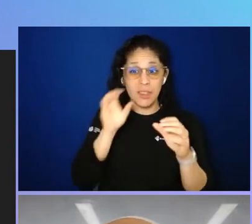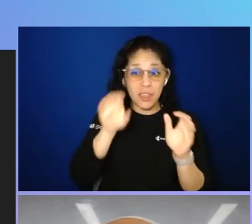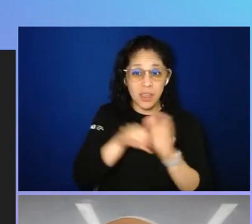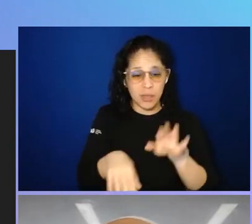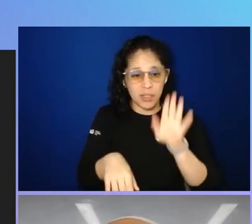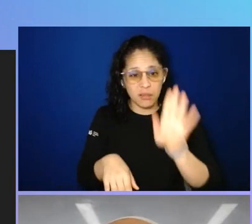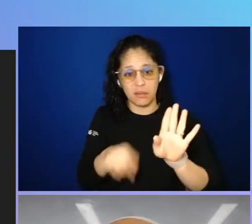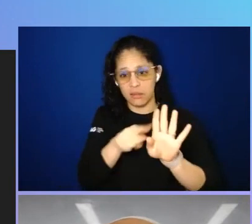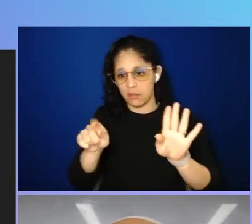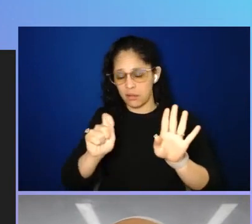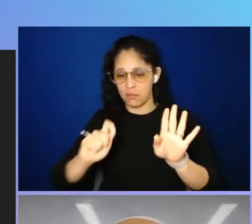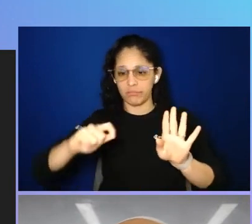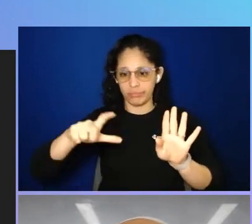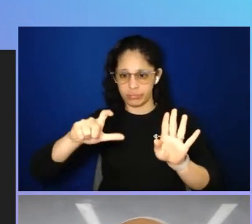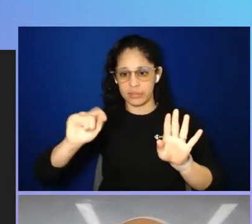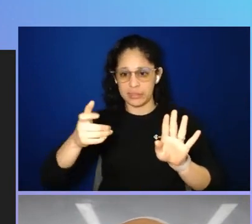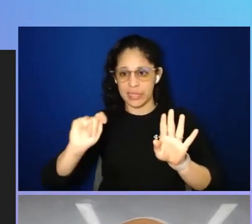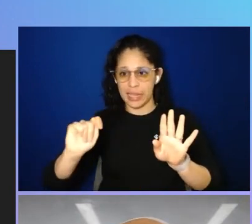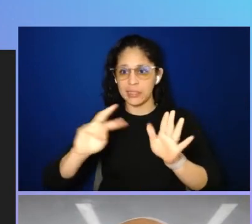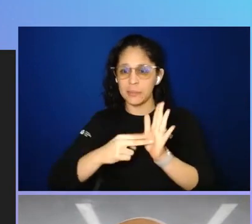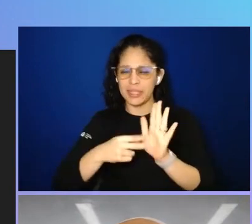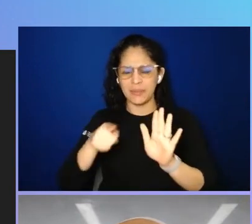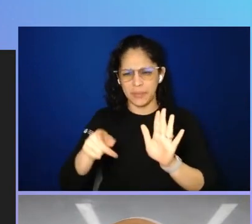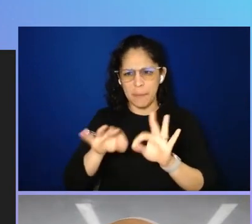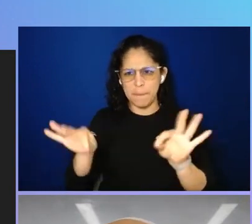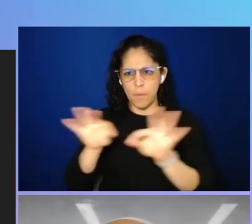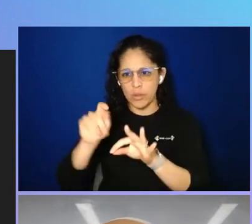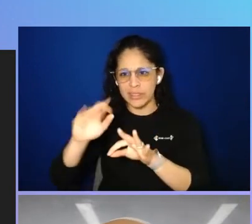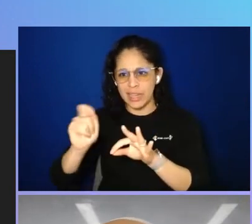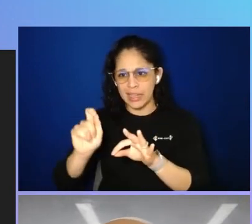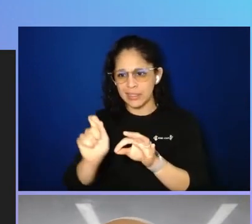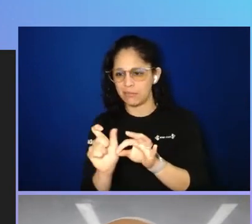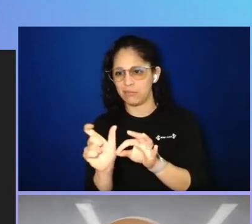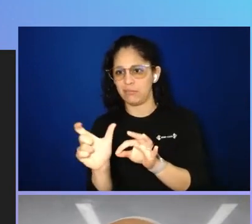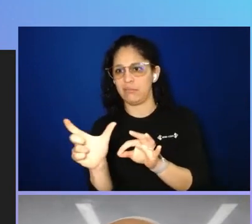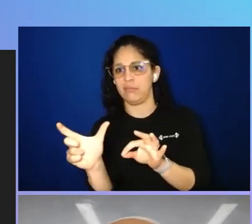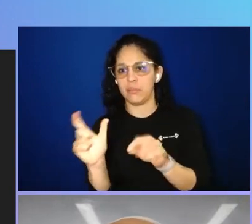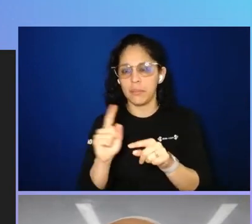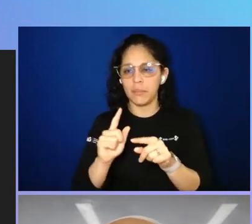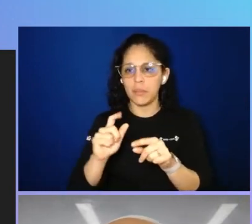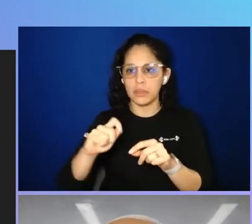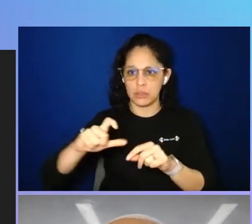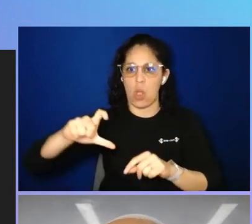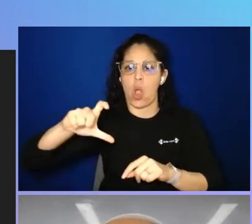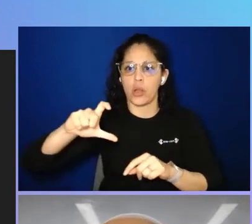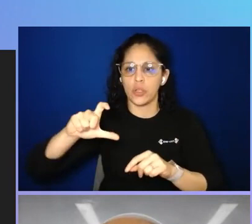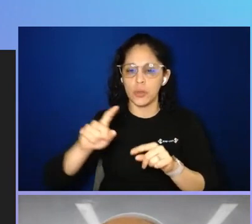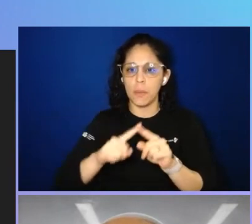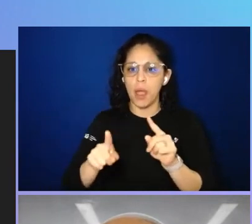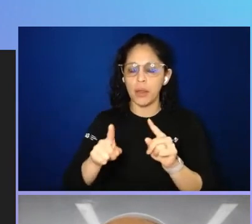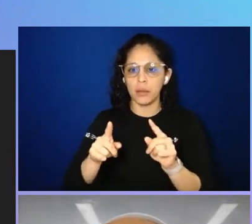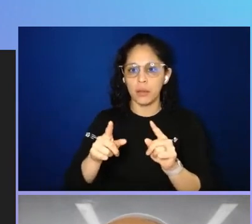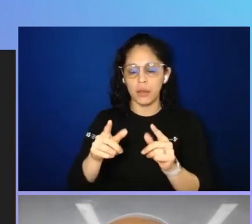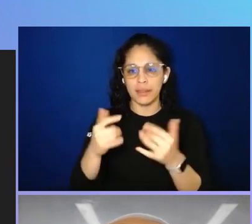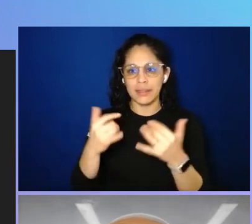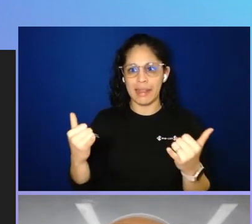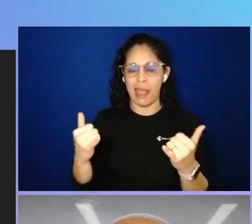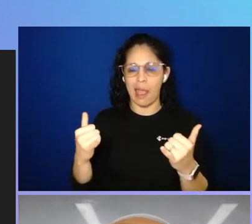text large, then the text cannot use the whole width of the screen, and it becomes very difficult to read.